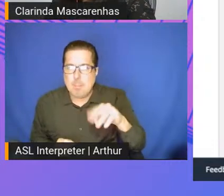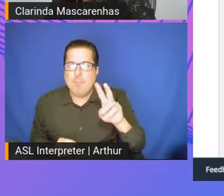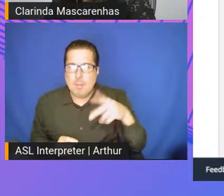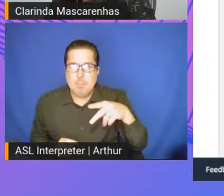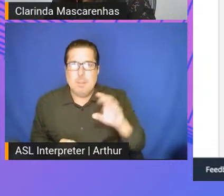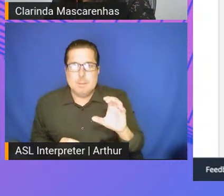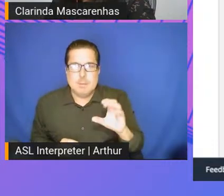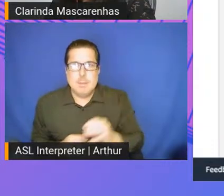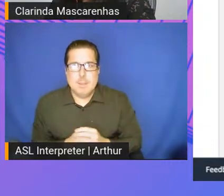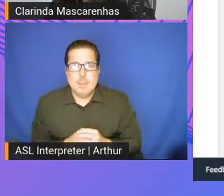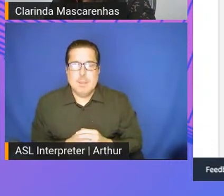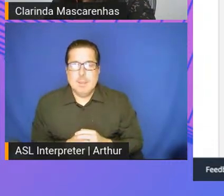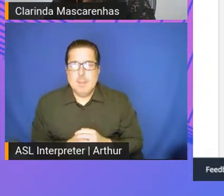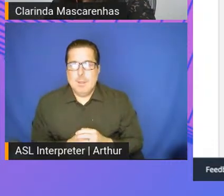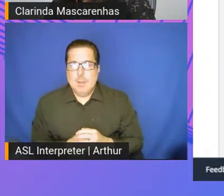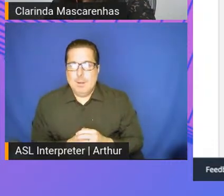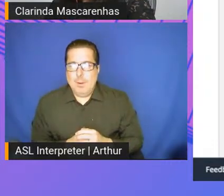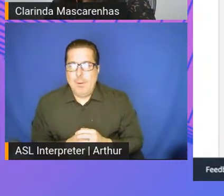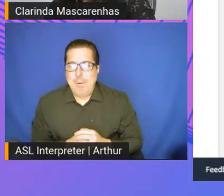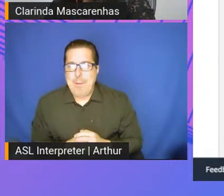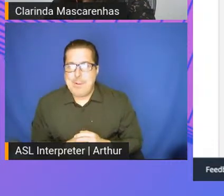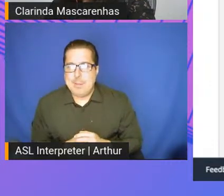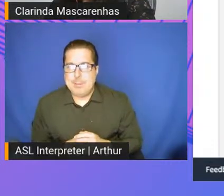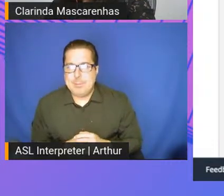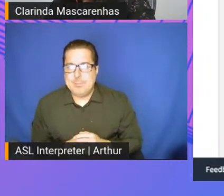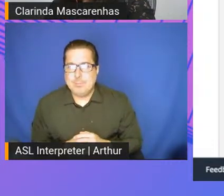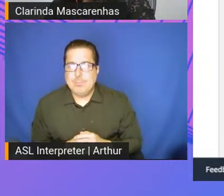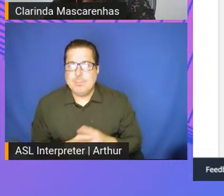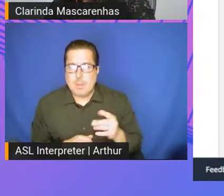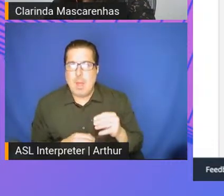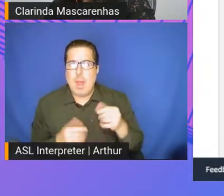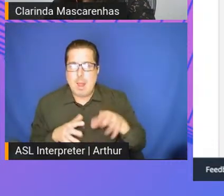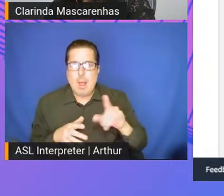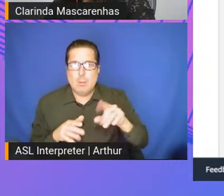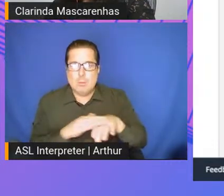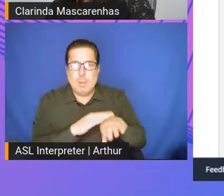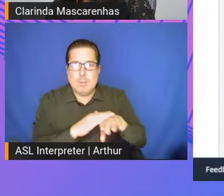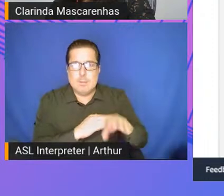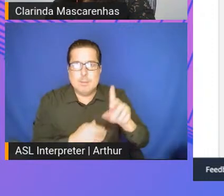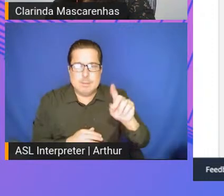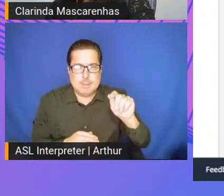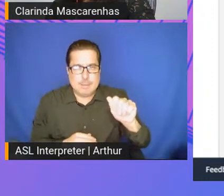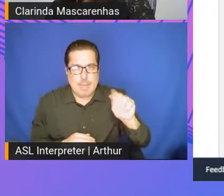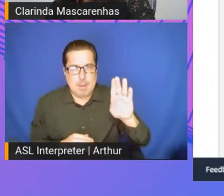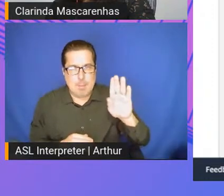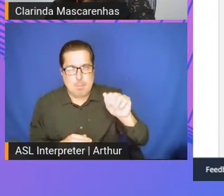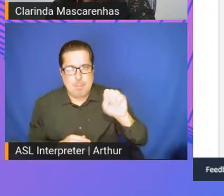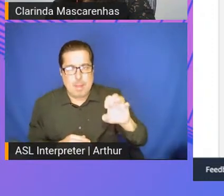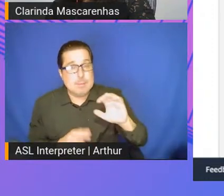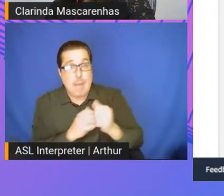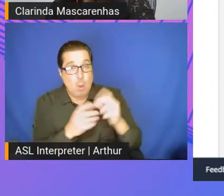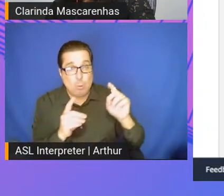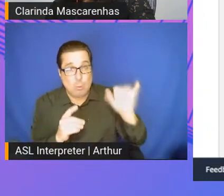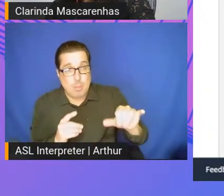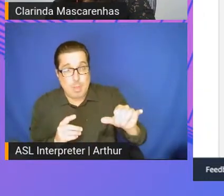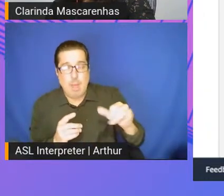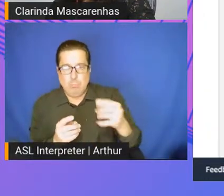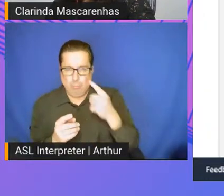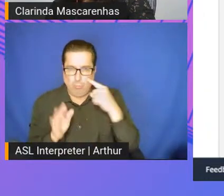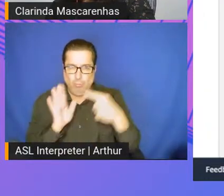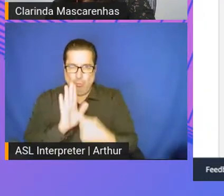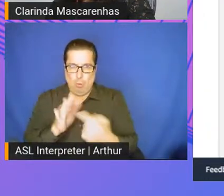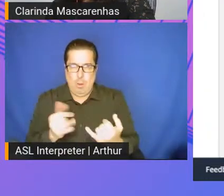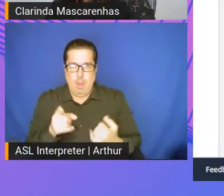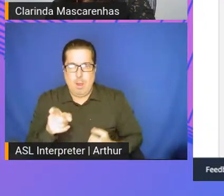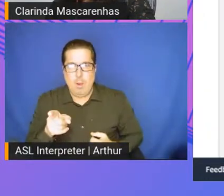that allows you to connect application to the RDS database. Here is how we're going to go ahead and do that. So you need